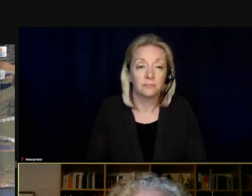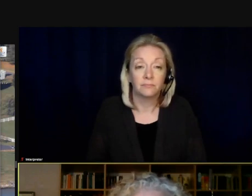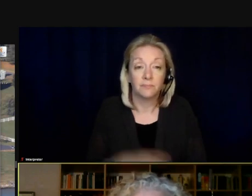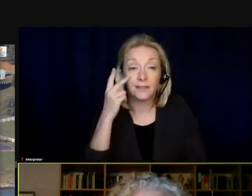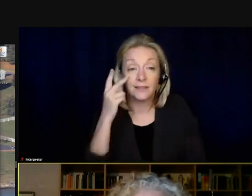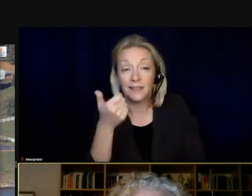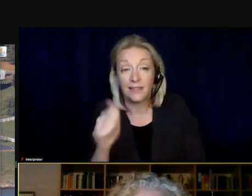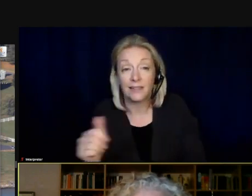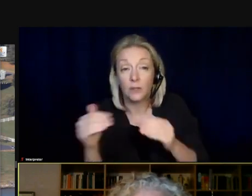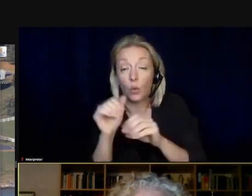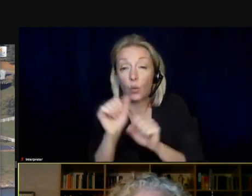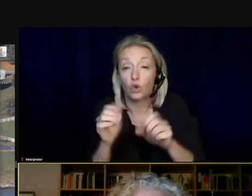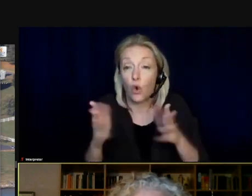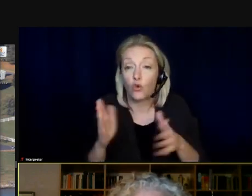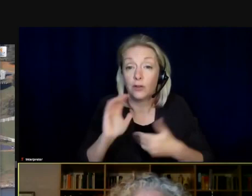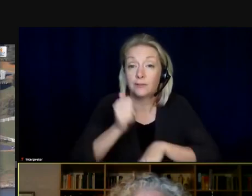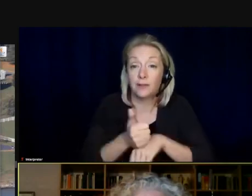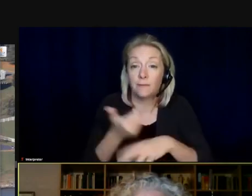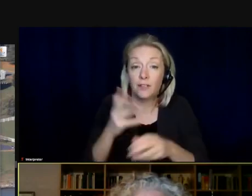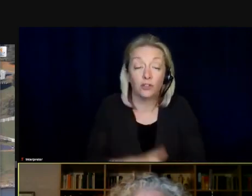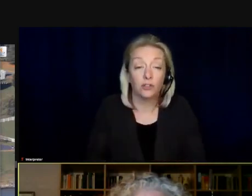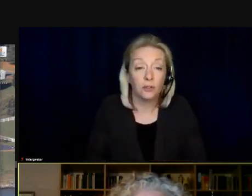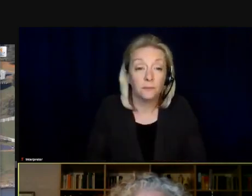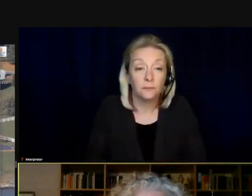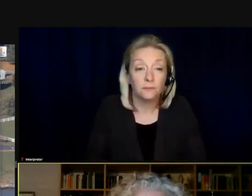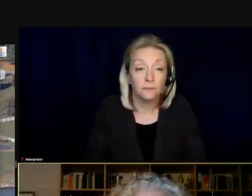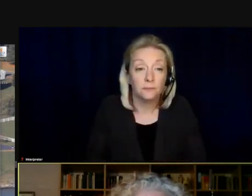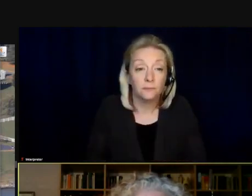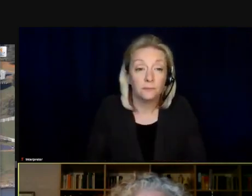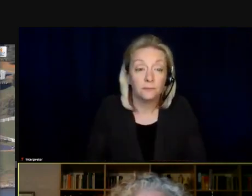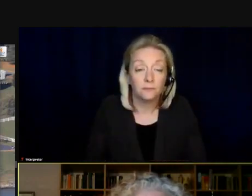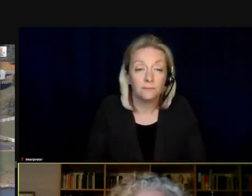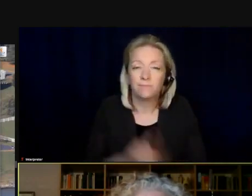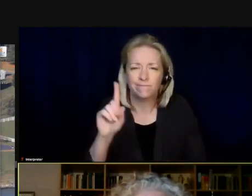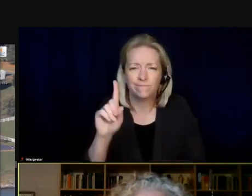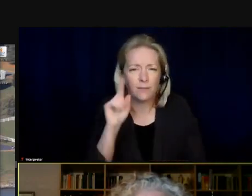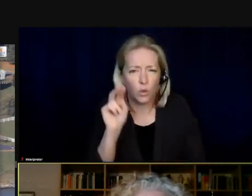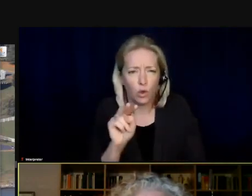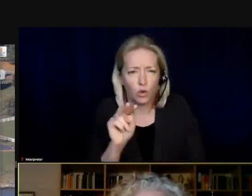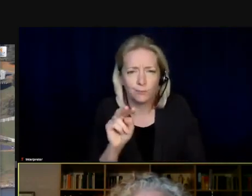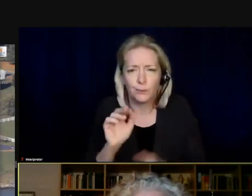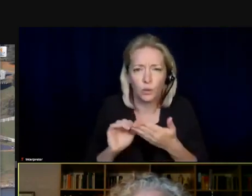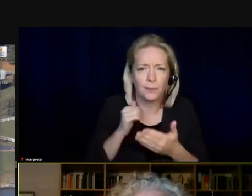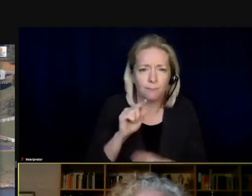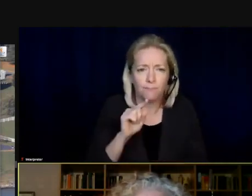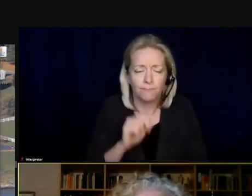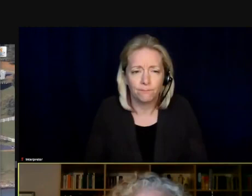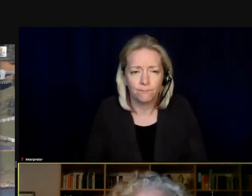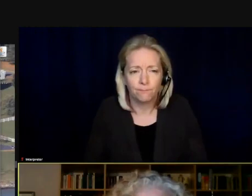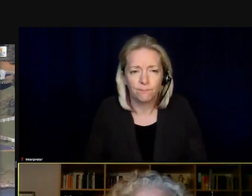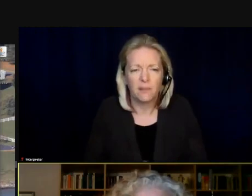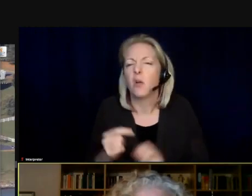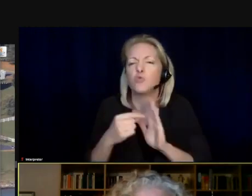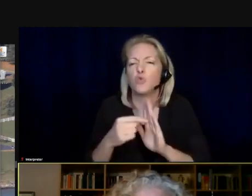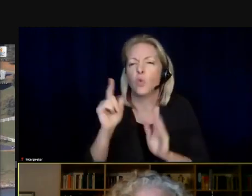already have. Let's see. I have to look. You have to excuse me. I have to show it to